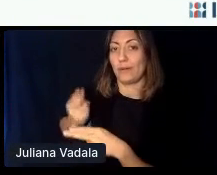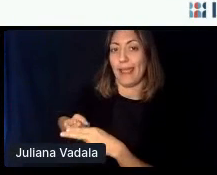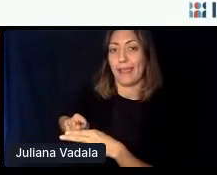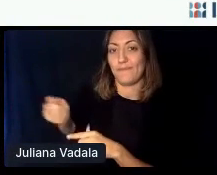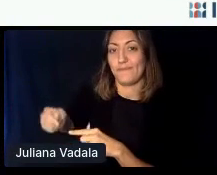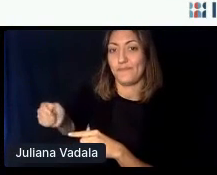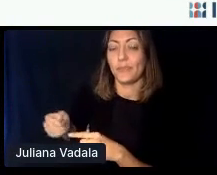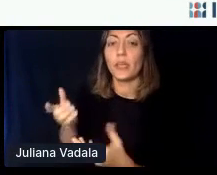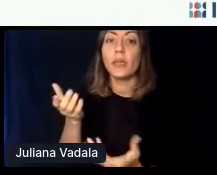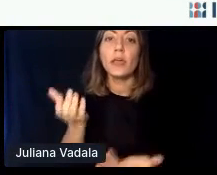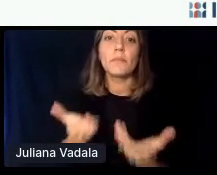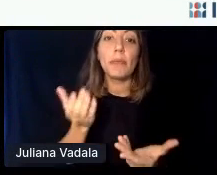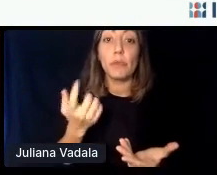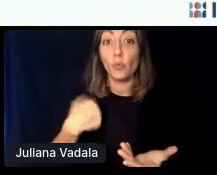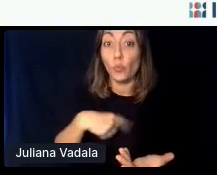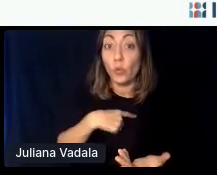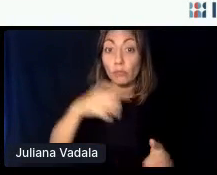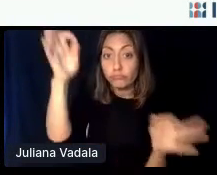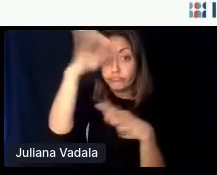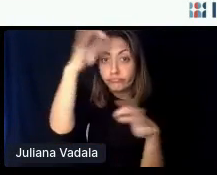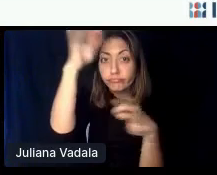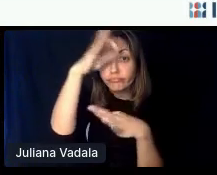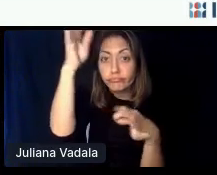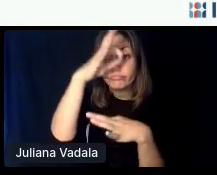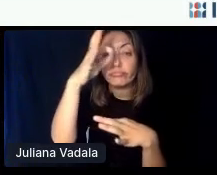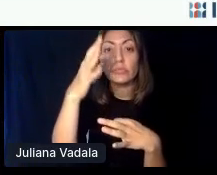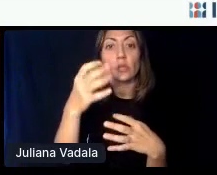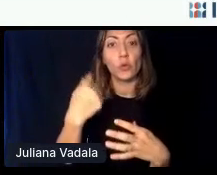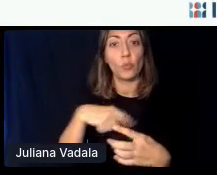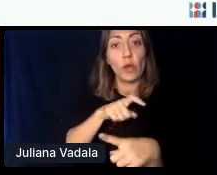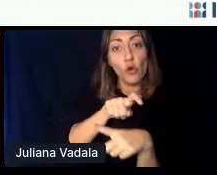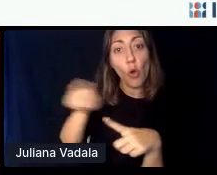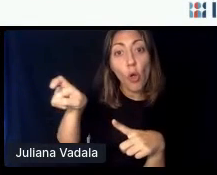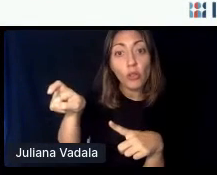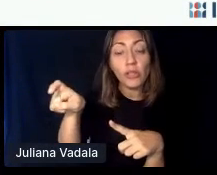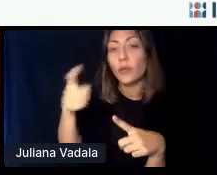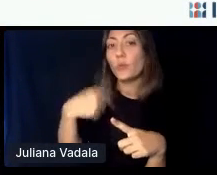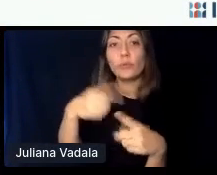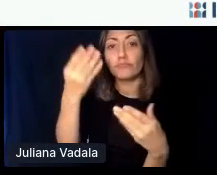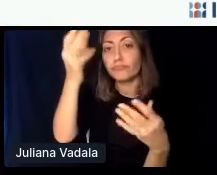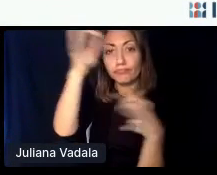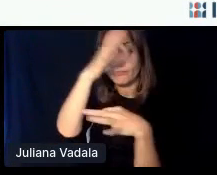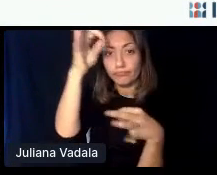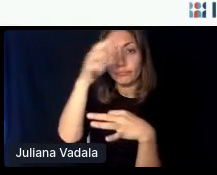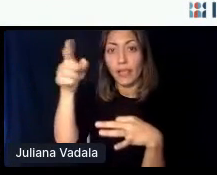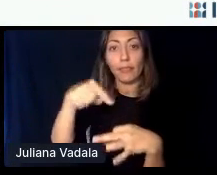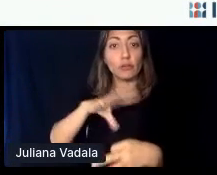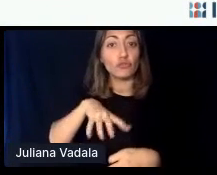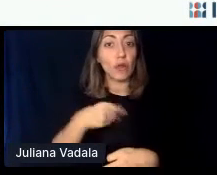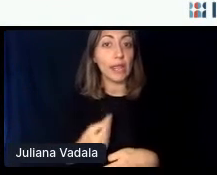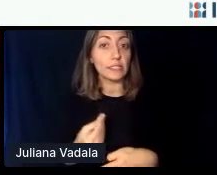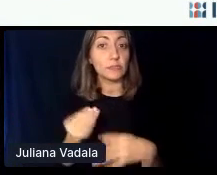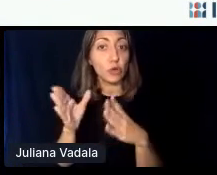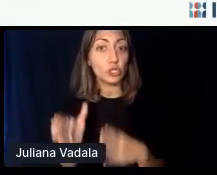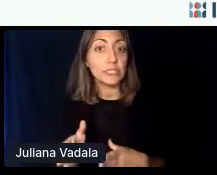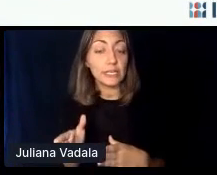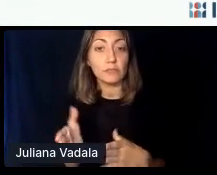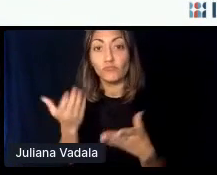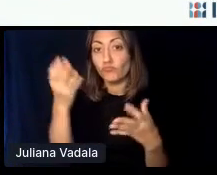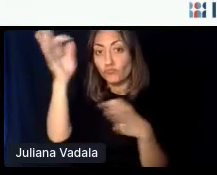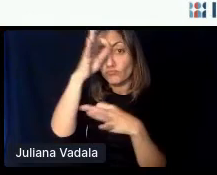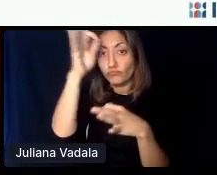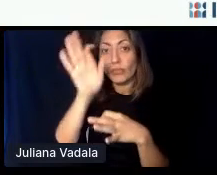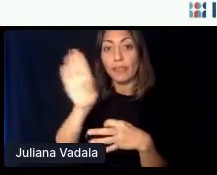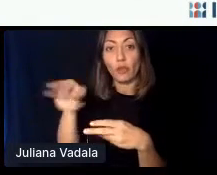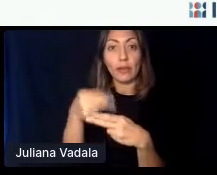no way of knowing that a voter is trans going into the phone call, it's important that as soon as we are corrected, whether or not the person comes right out